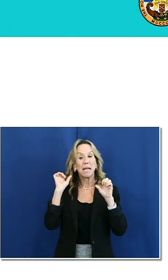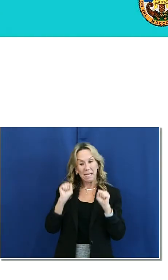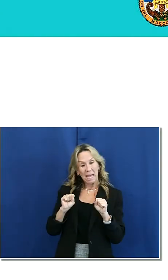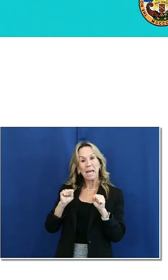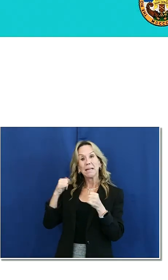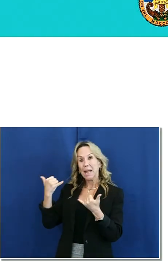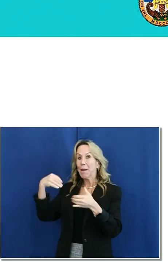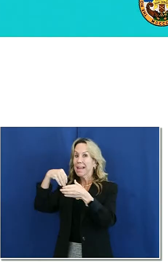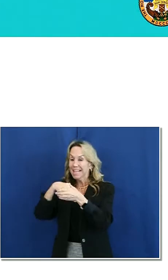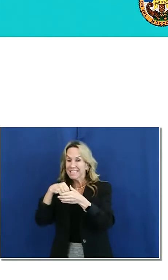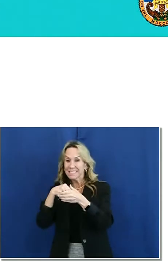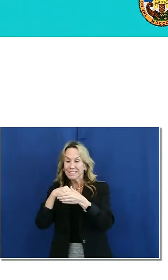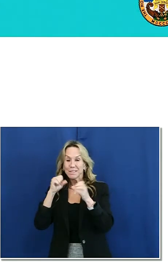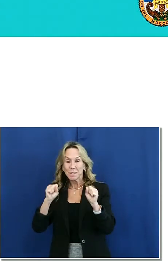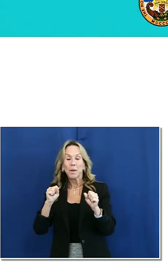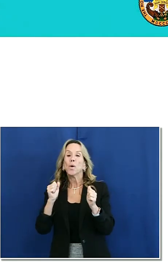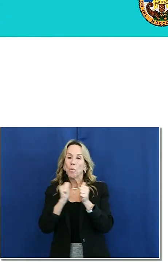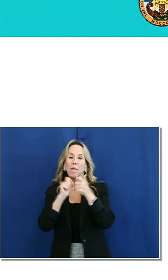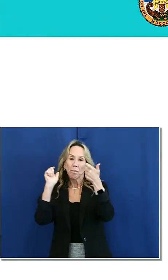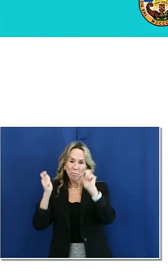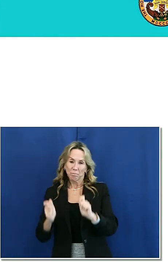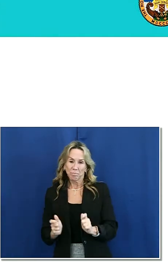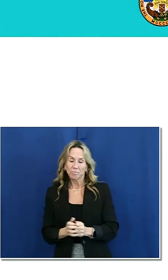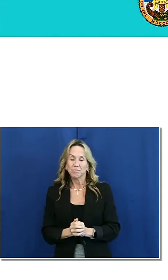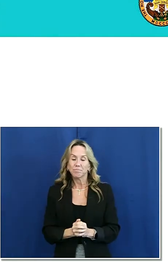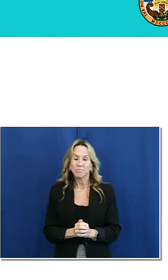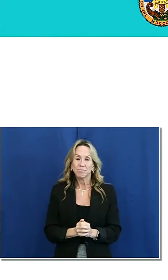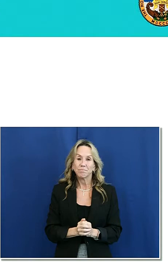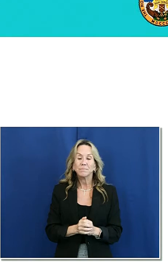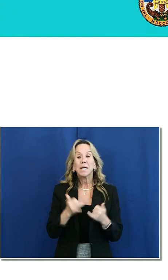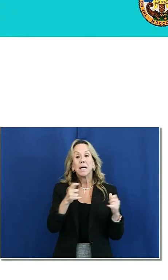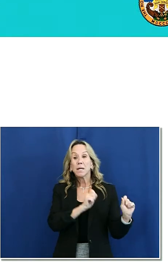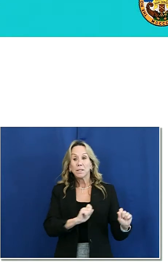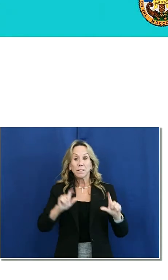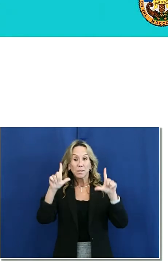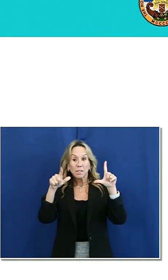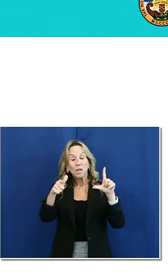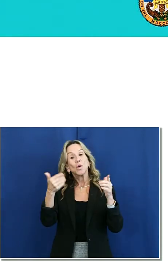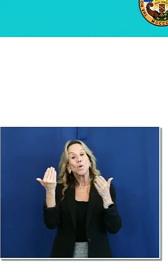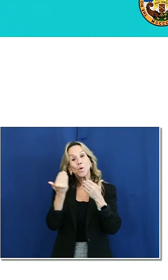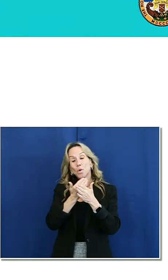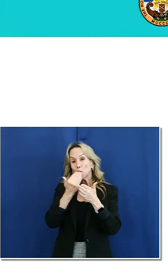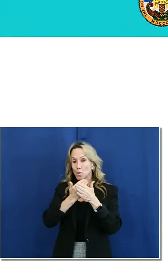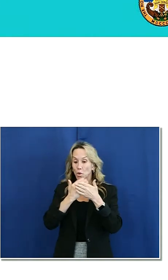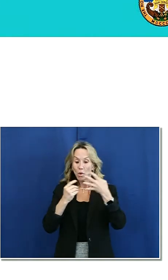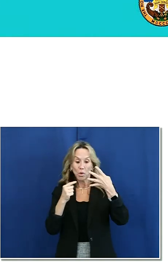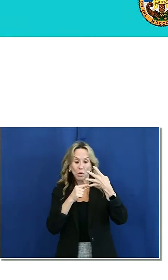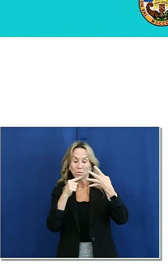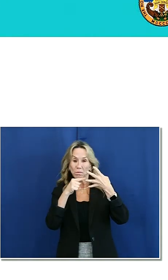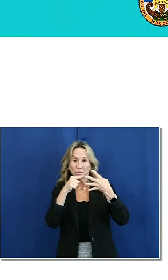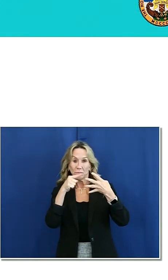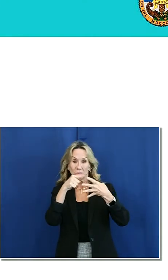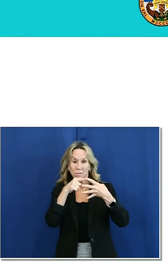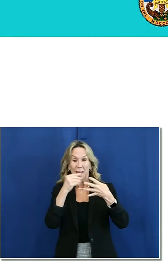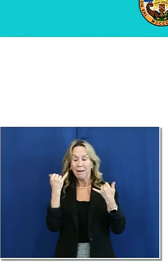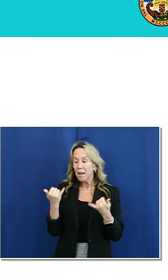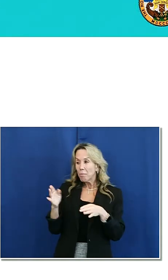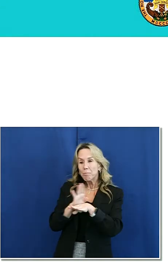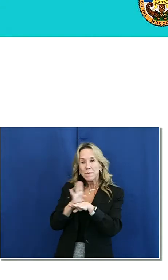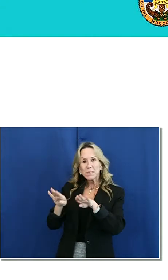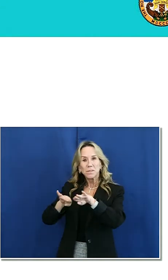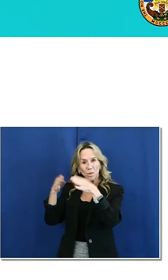next slide, as a reminder, this new tiered system and opening of indoor operations of businesses